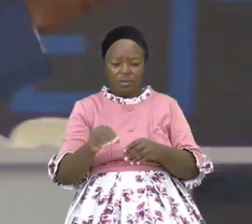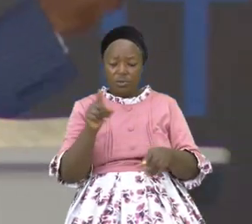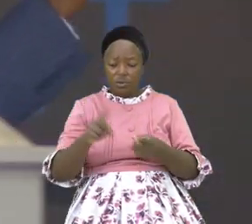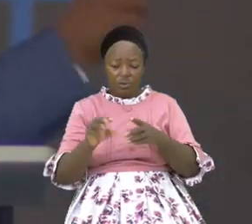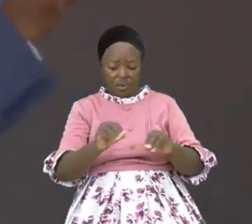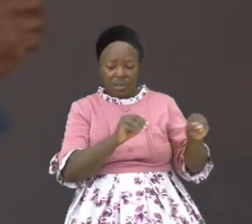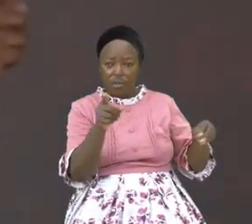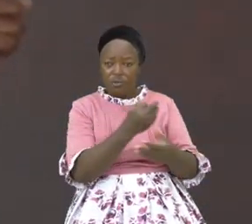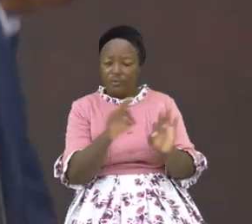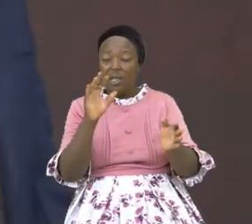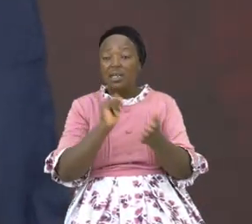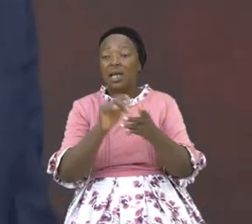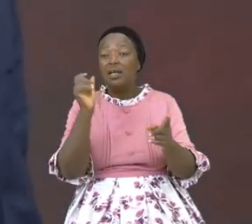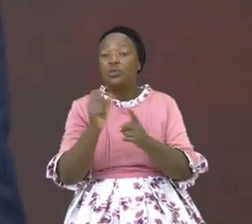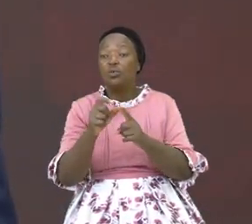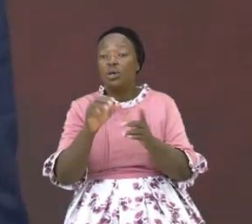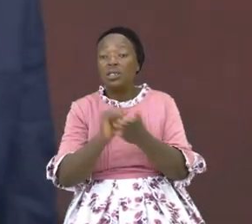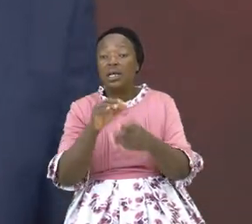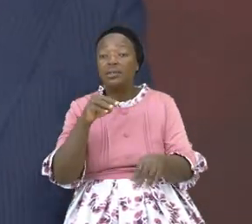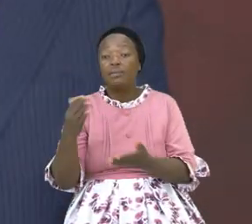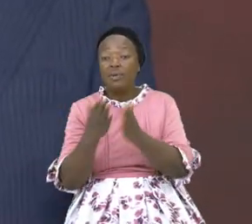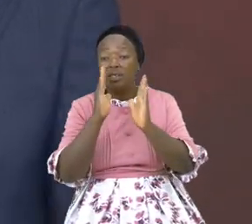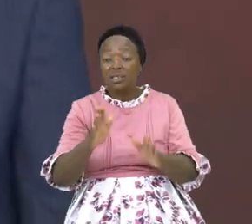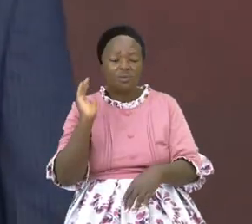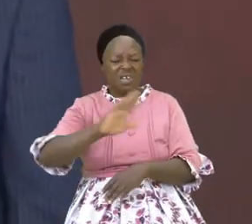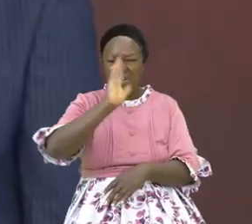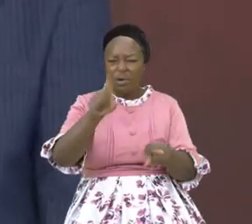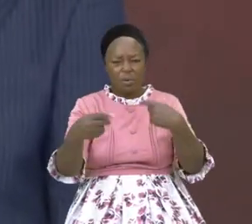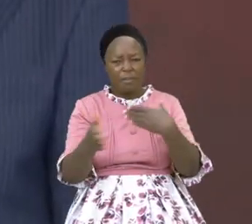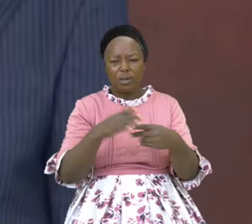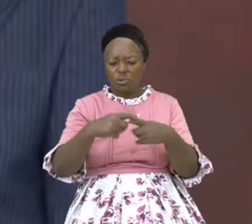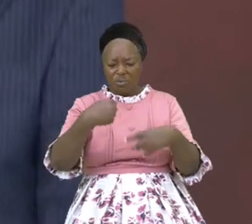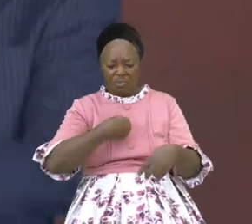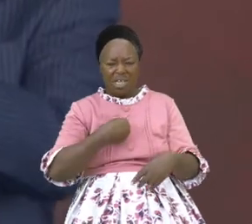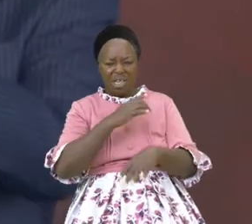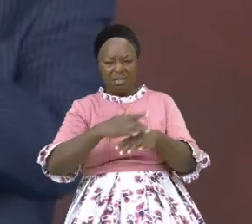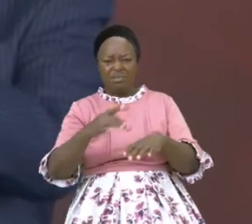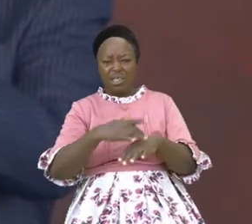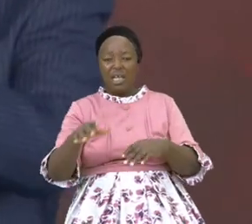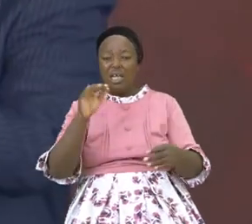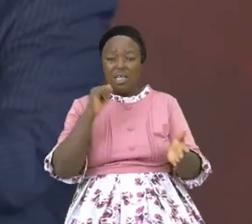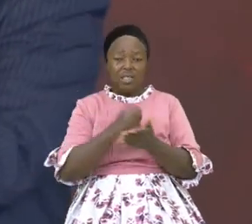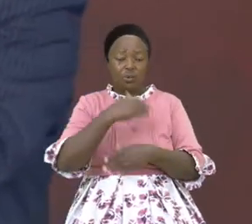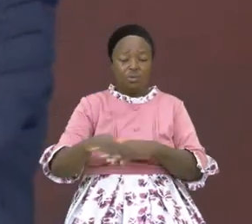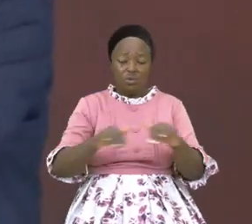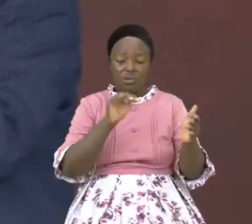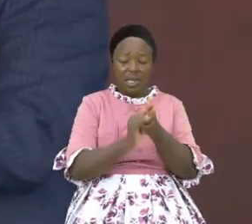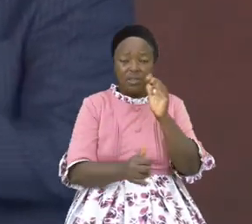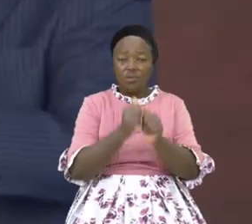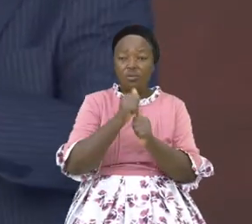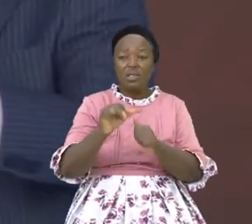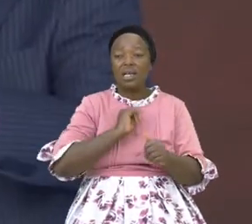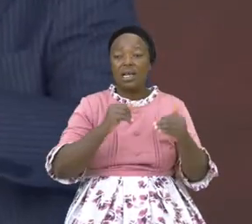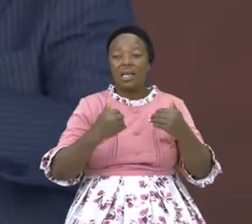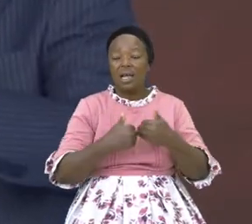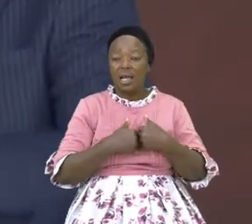that word, that messenger will never come back void. it will accomplish that which